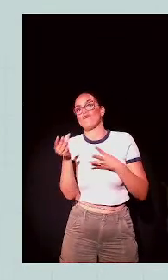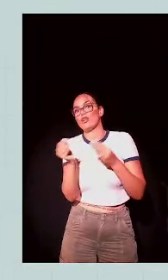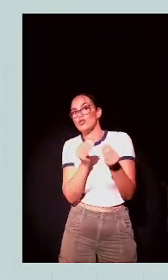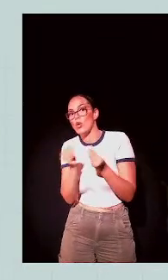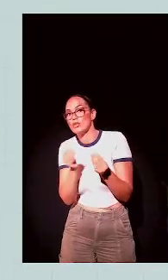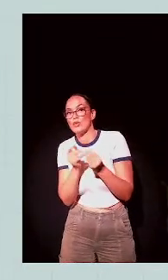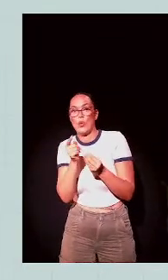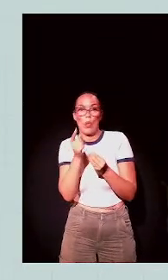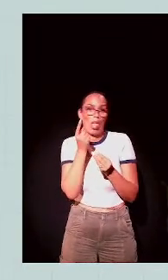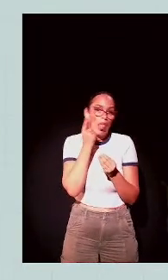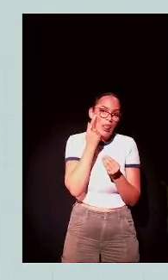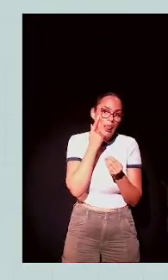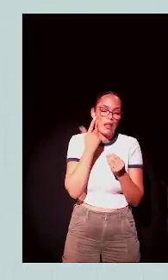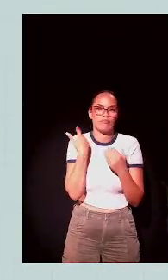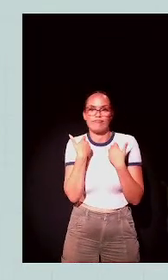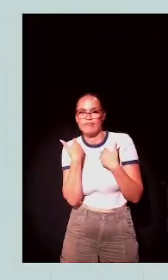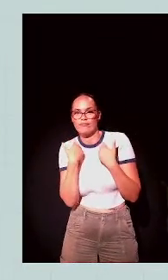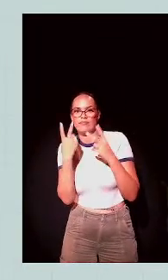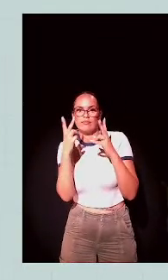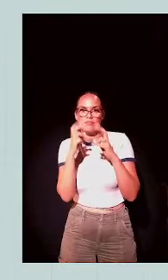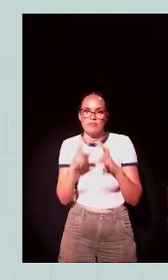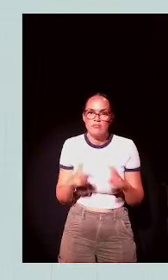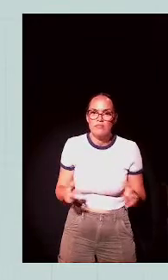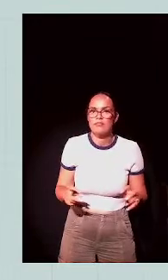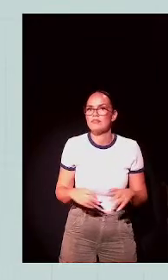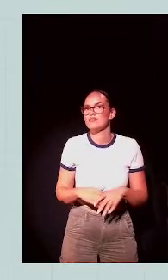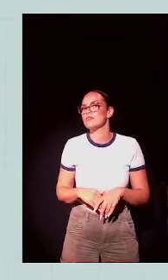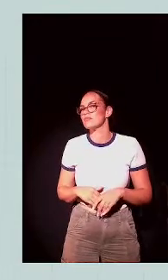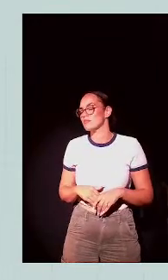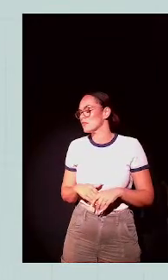exploring some of these things and could be taken further.